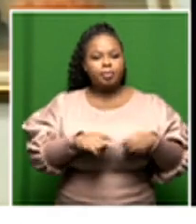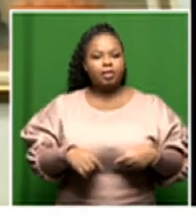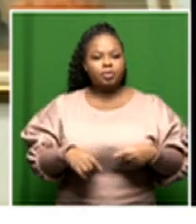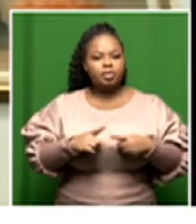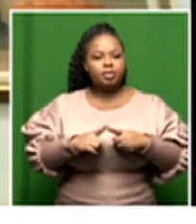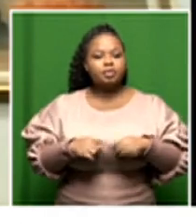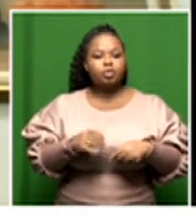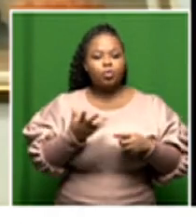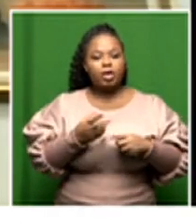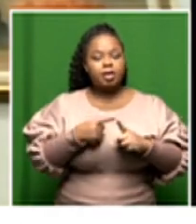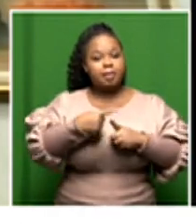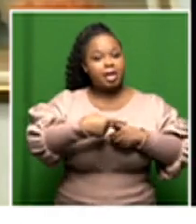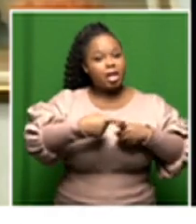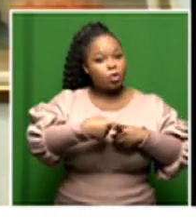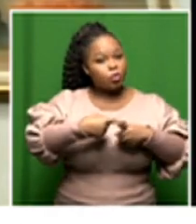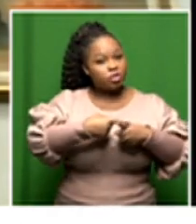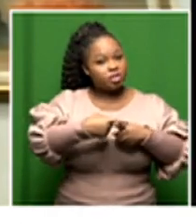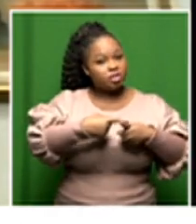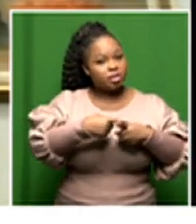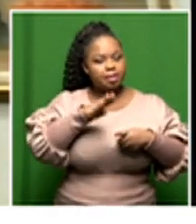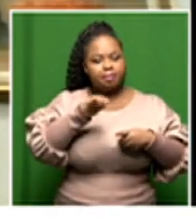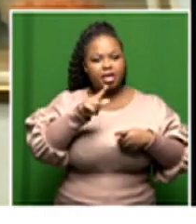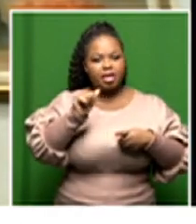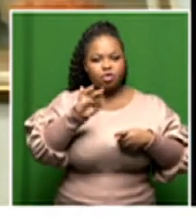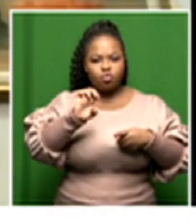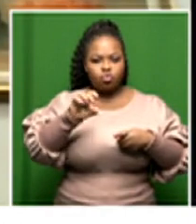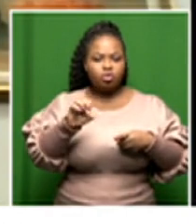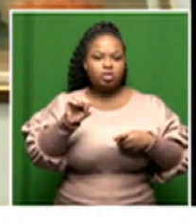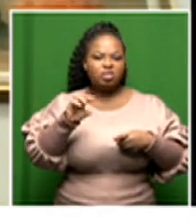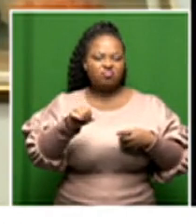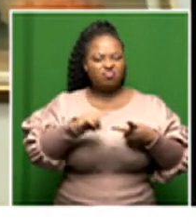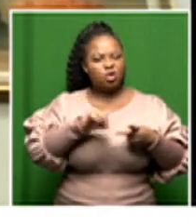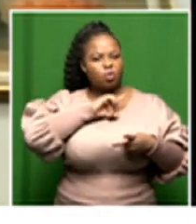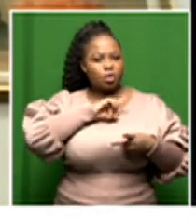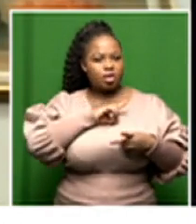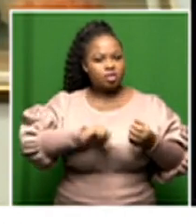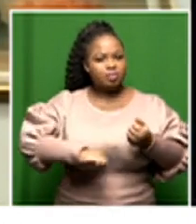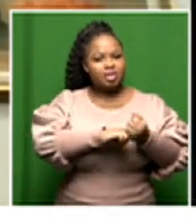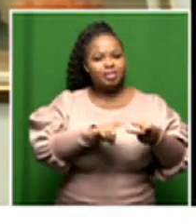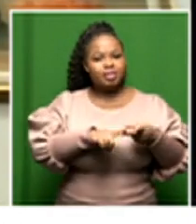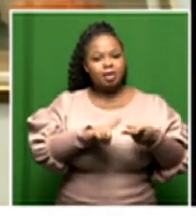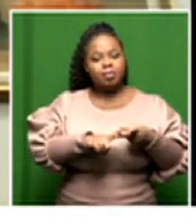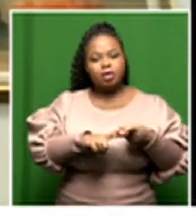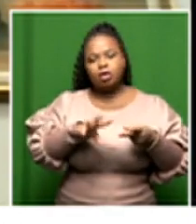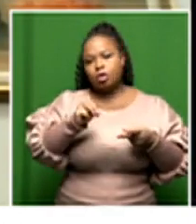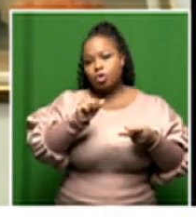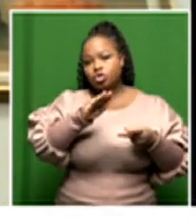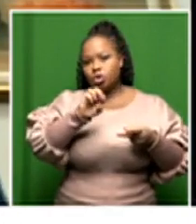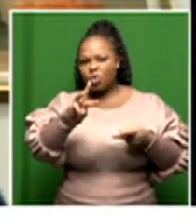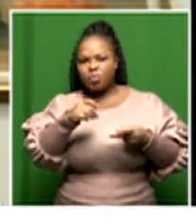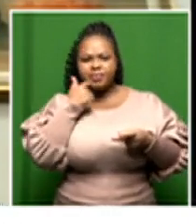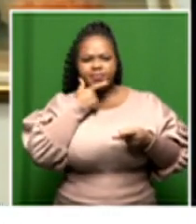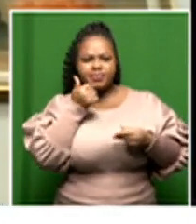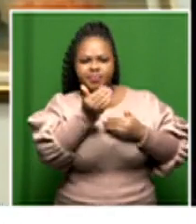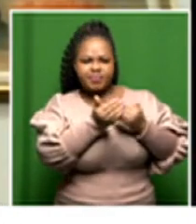Minsk. They will be supported by our mission in Moscow, which is not too far